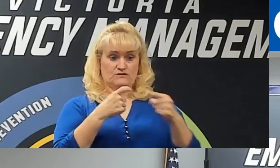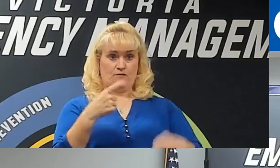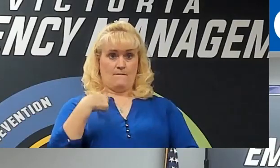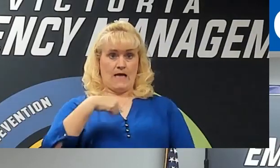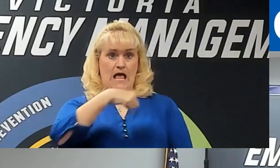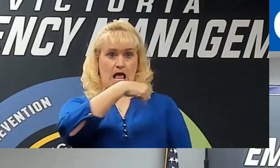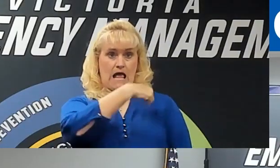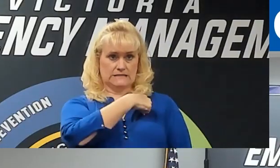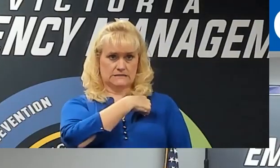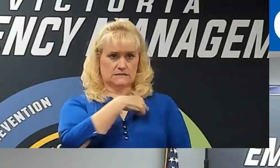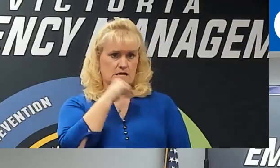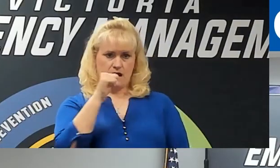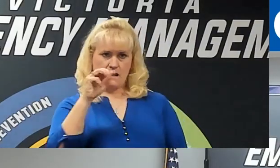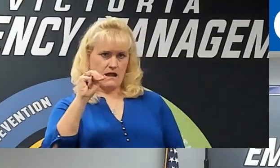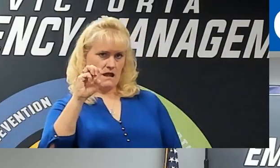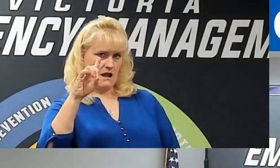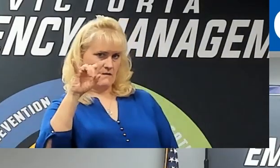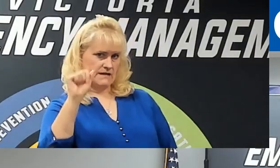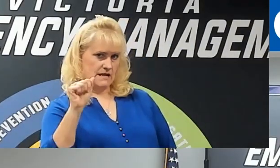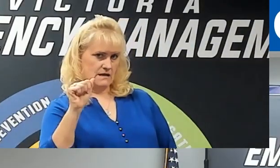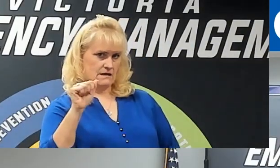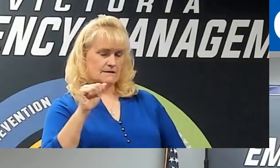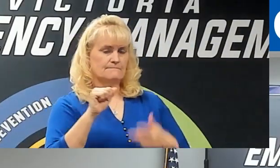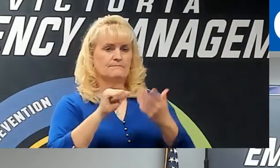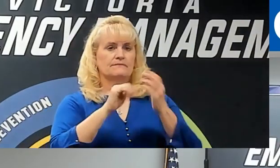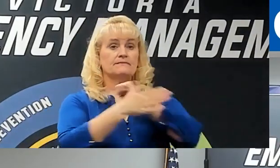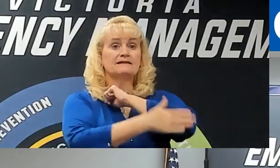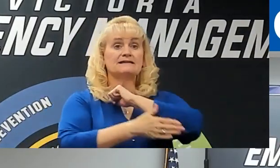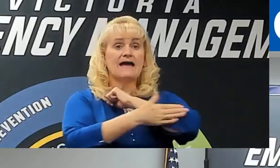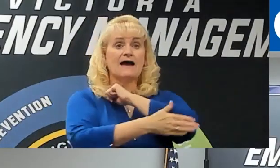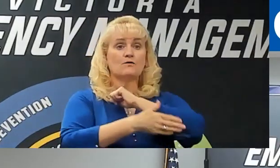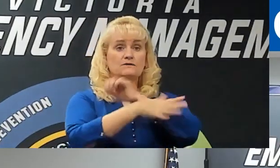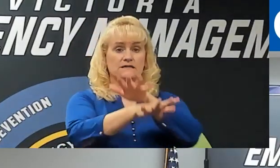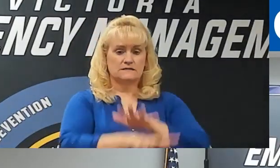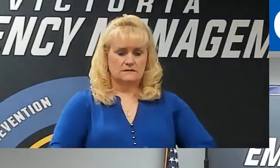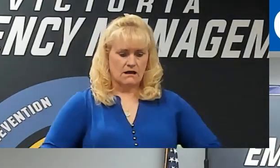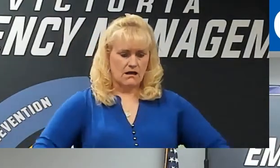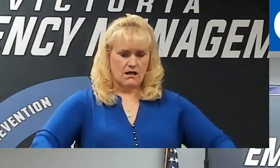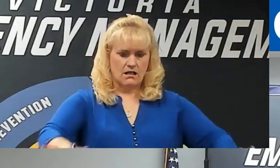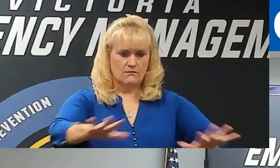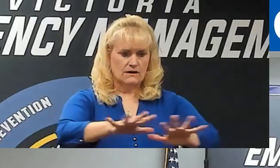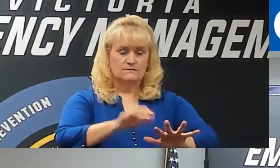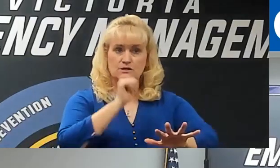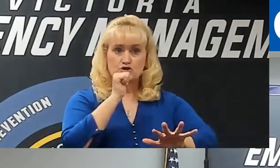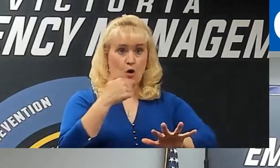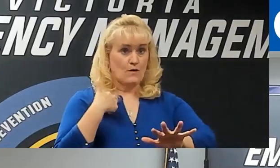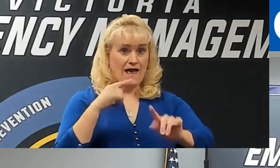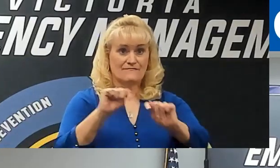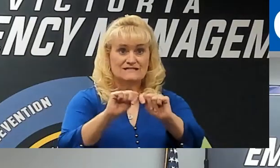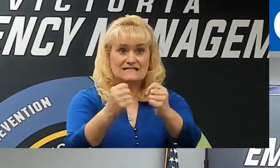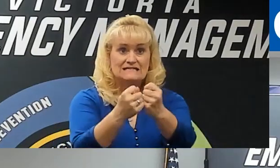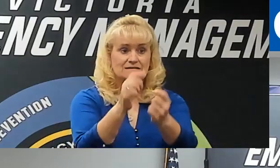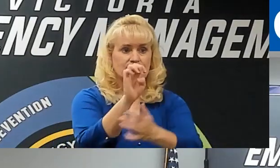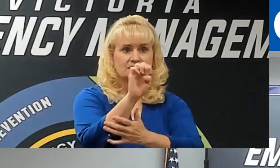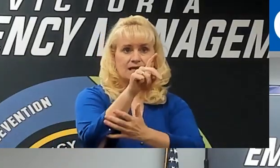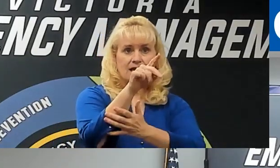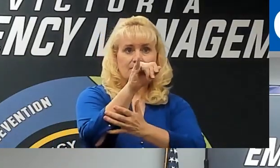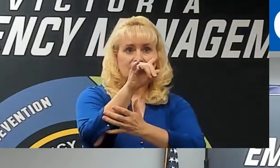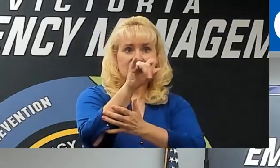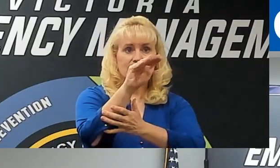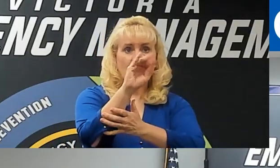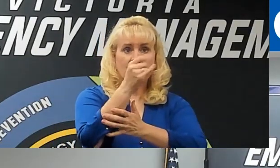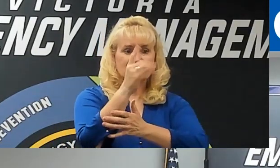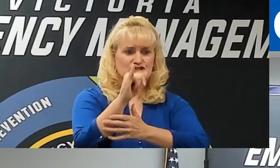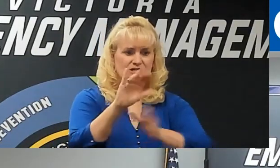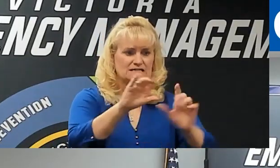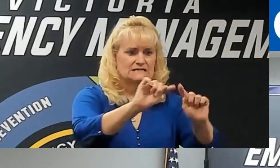numbers. The counties around us, none of them have epidemiological teams and epidemiologists that will handle the